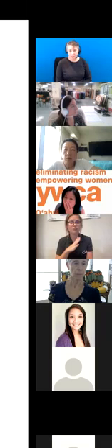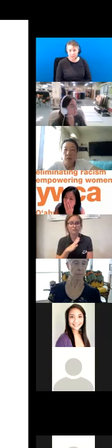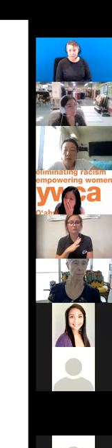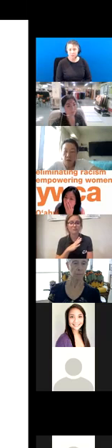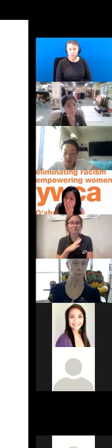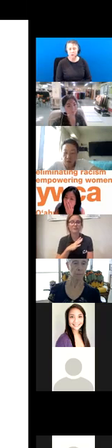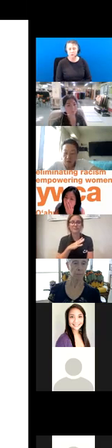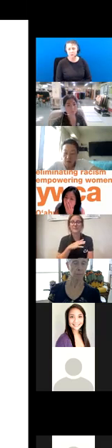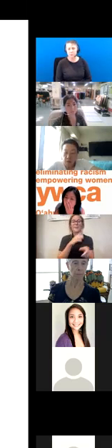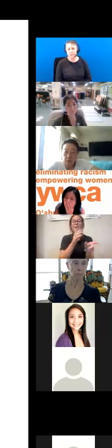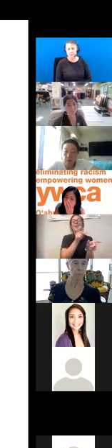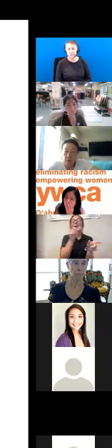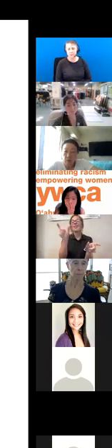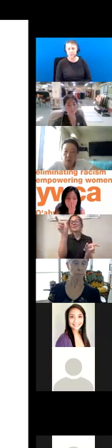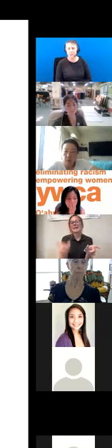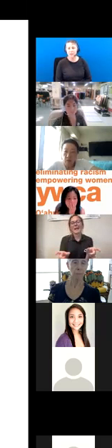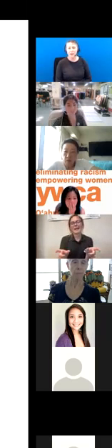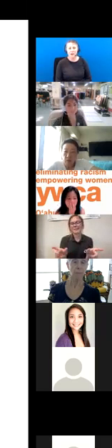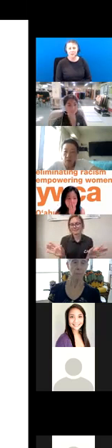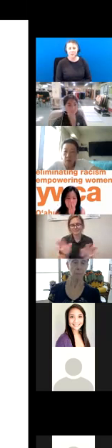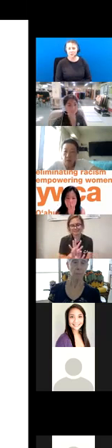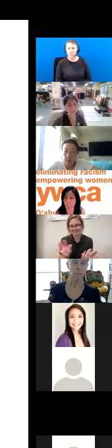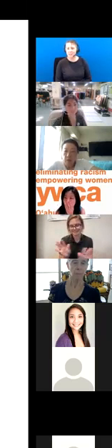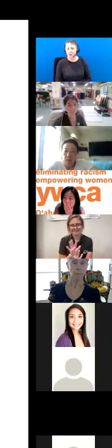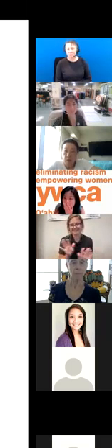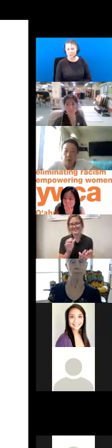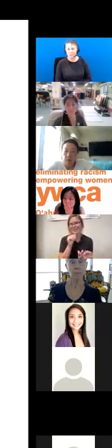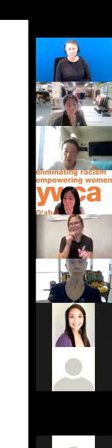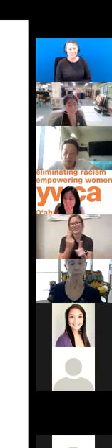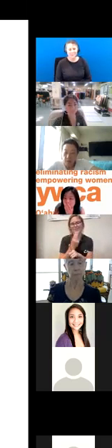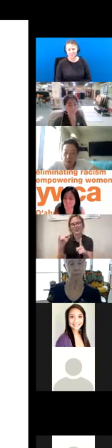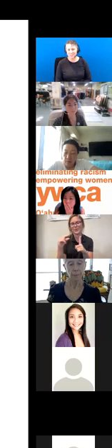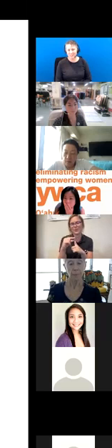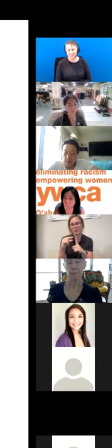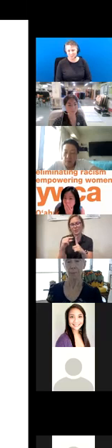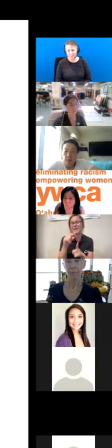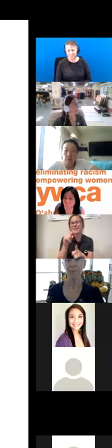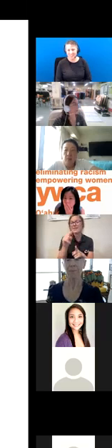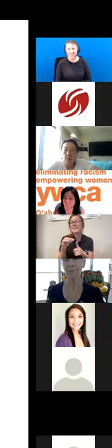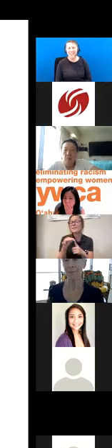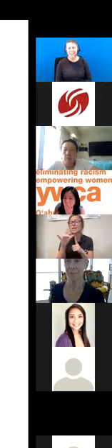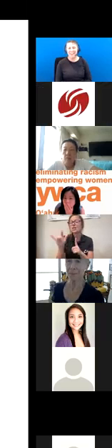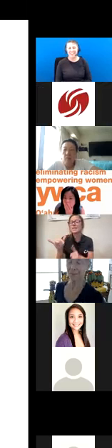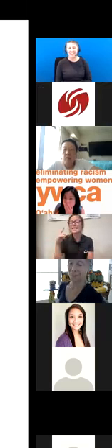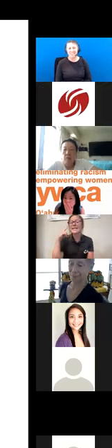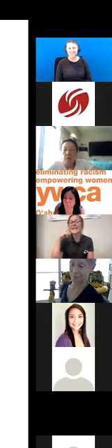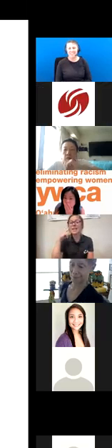deaf plus, those are all appropriate terms. And then on the right column, please don't say these words,